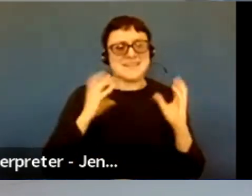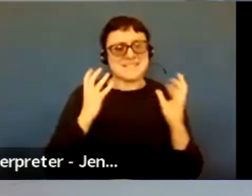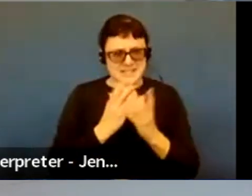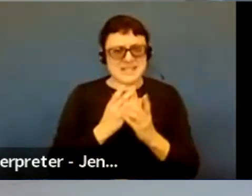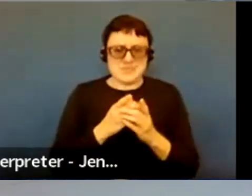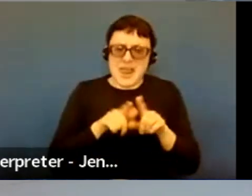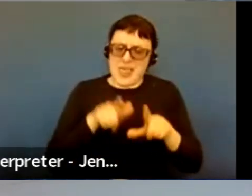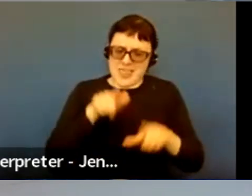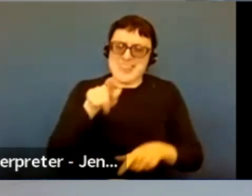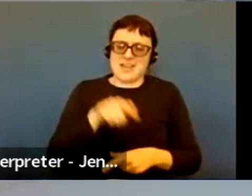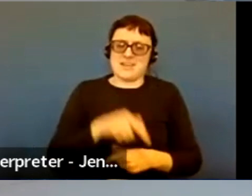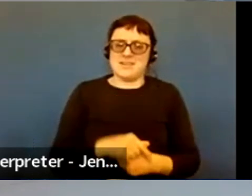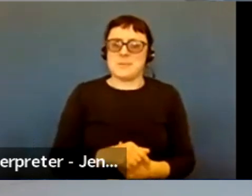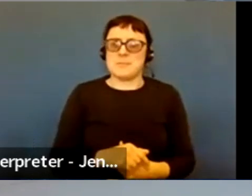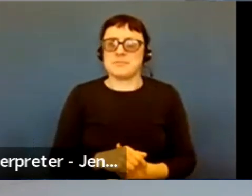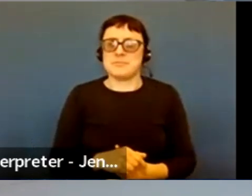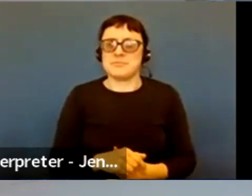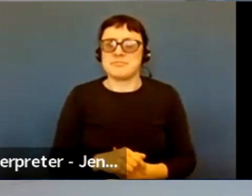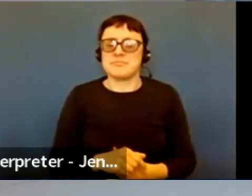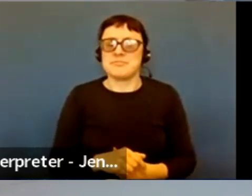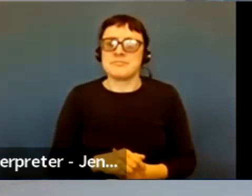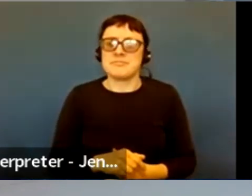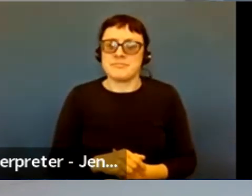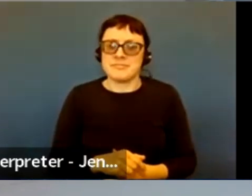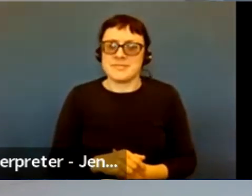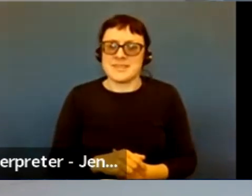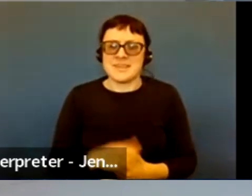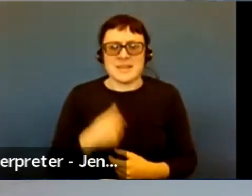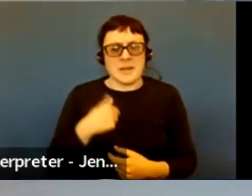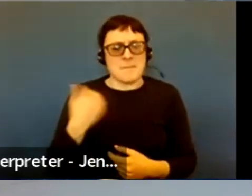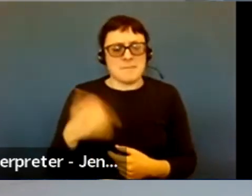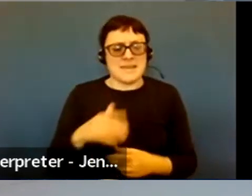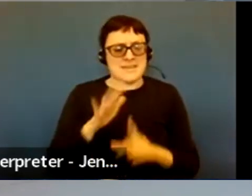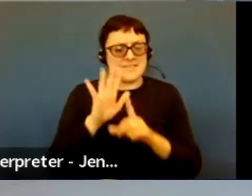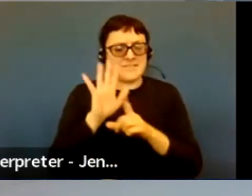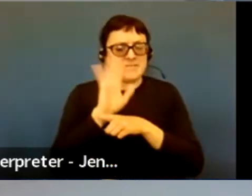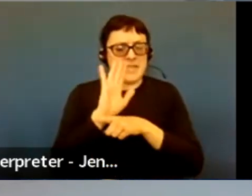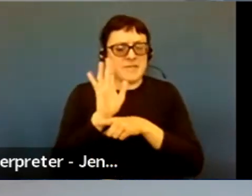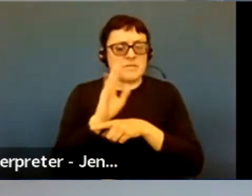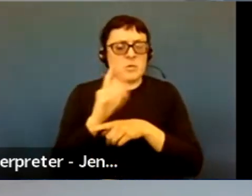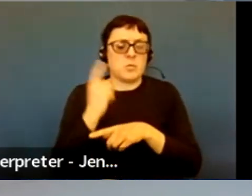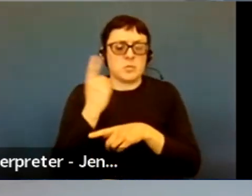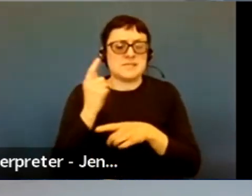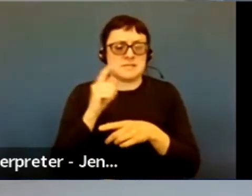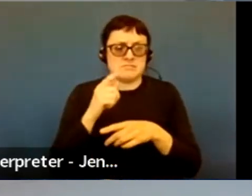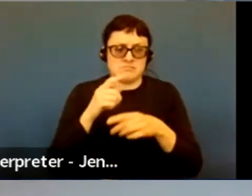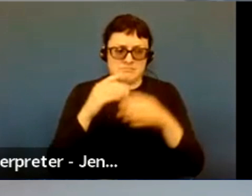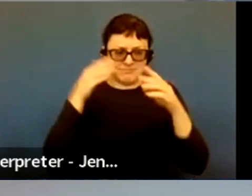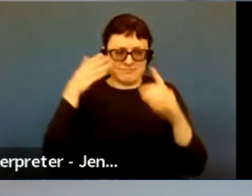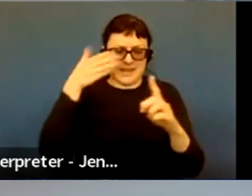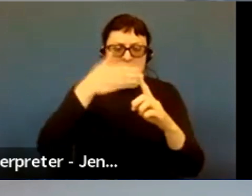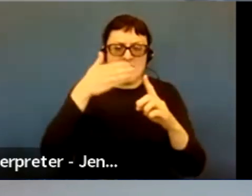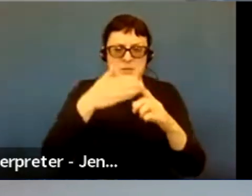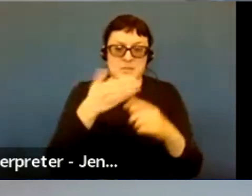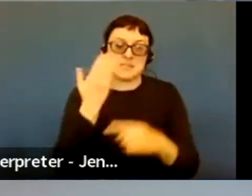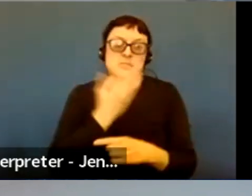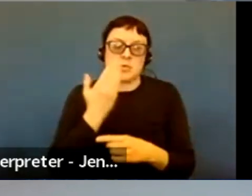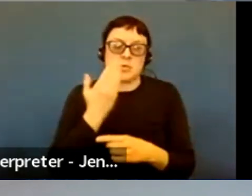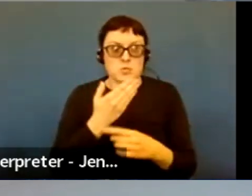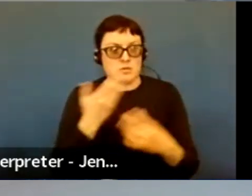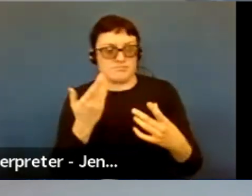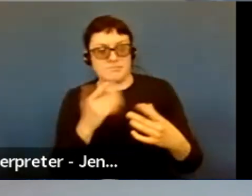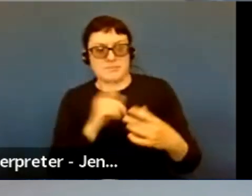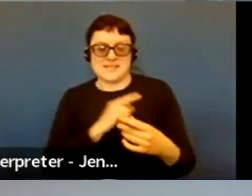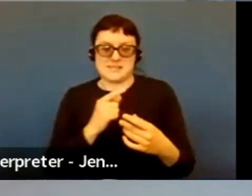Shakespeare does so well. And Shakespeare, I did a film for schools to tackle homophobic